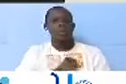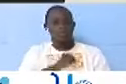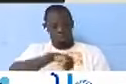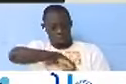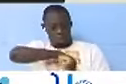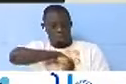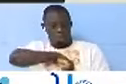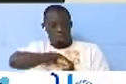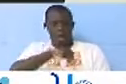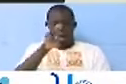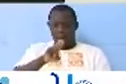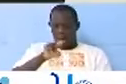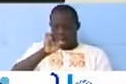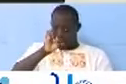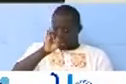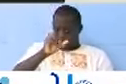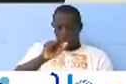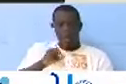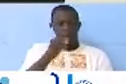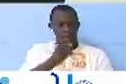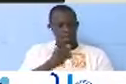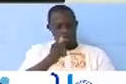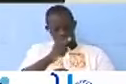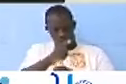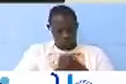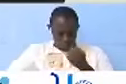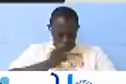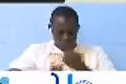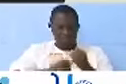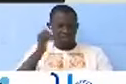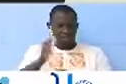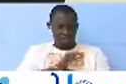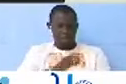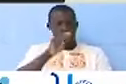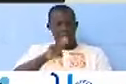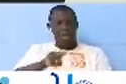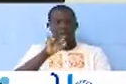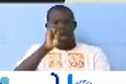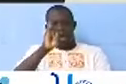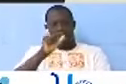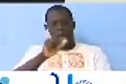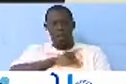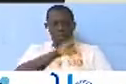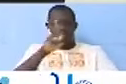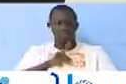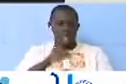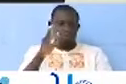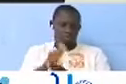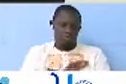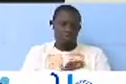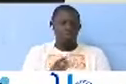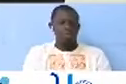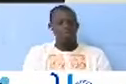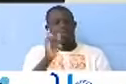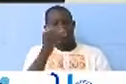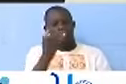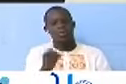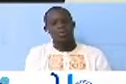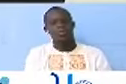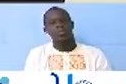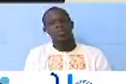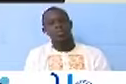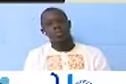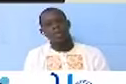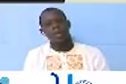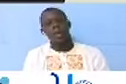NIA. Yeen fonyele ete fon kunde we ni fonyele ko ete fon keta mulde me yalon ko e kola ya soro NIA je wato mena ibeje. Okay. Despite the